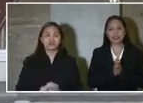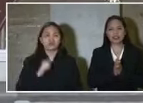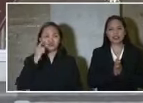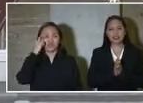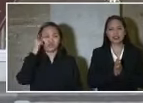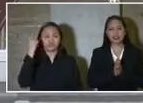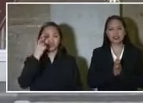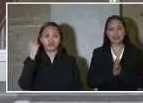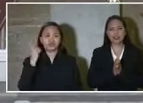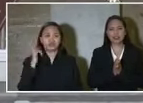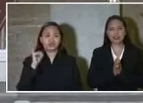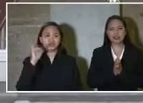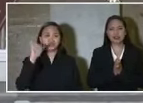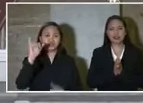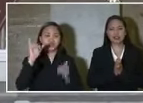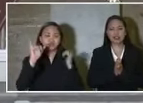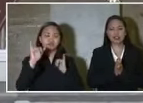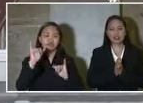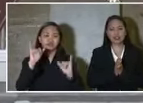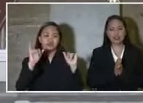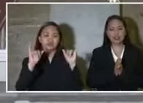omnia saecula